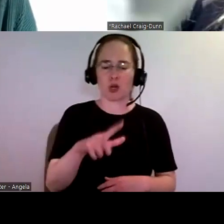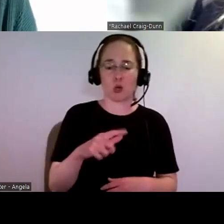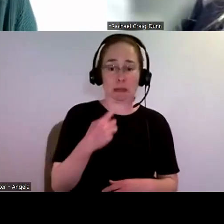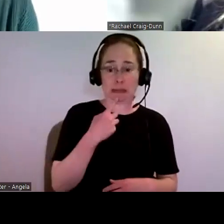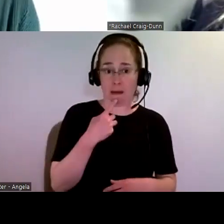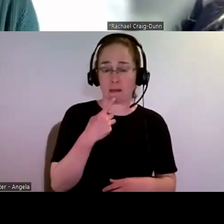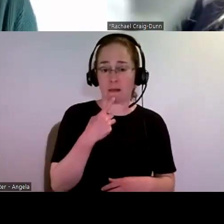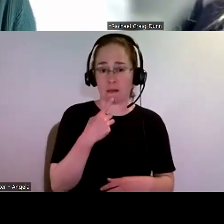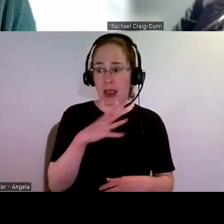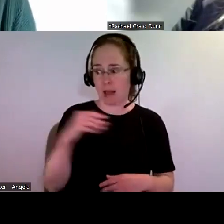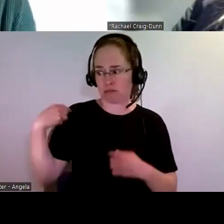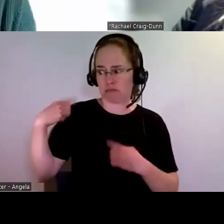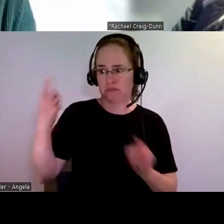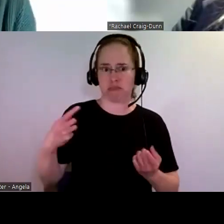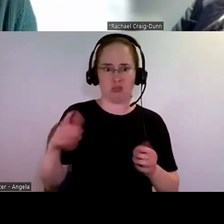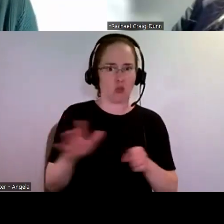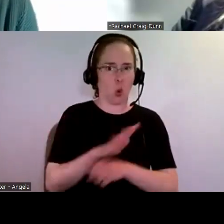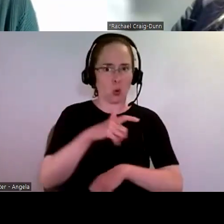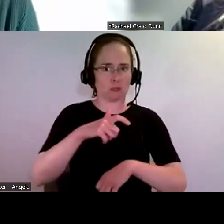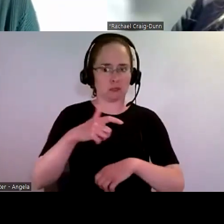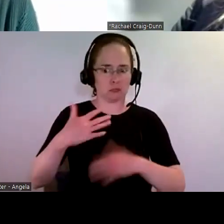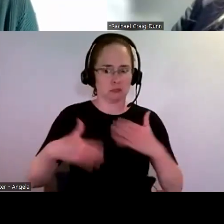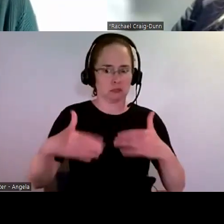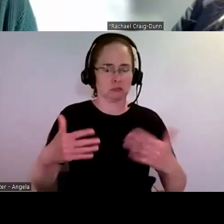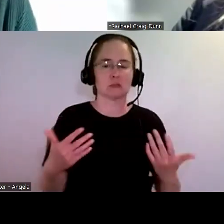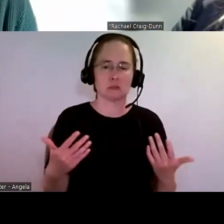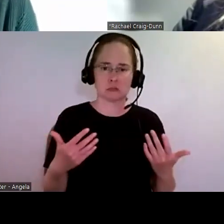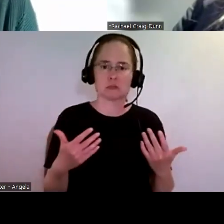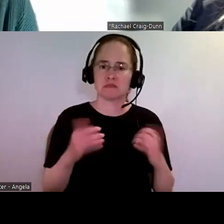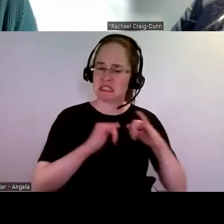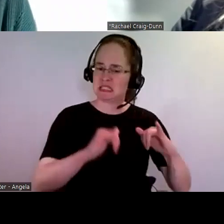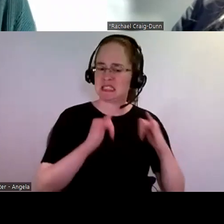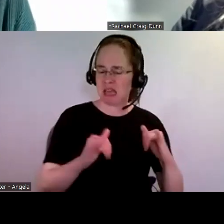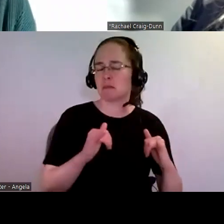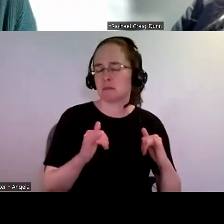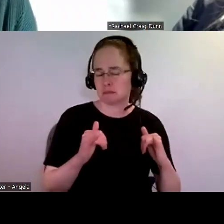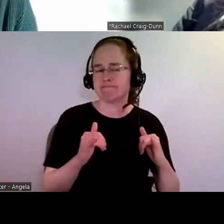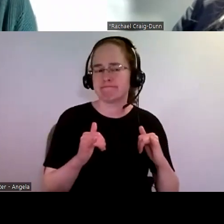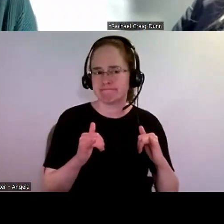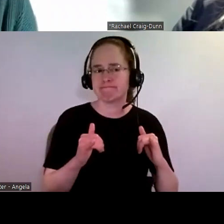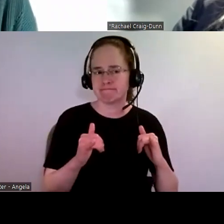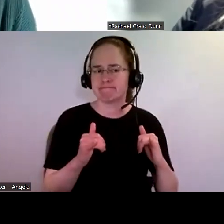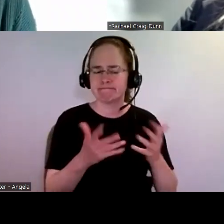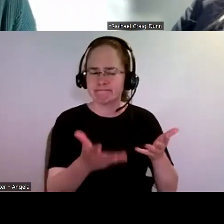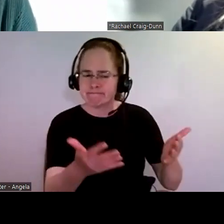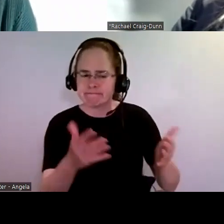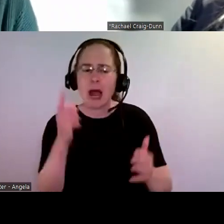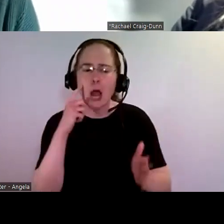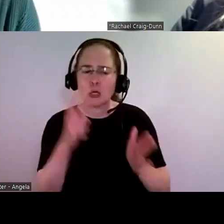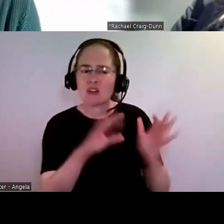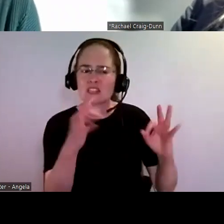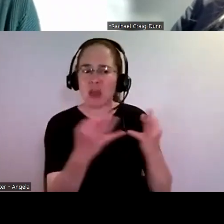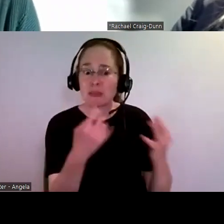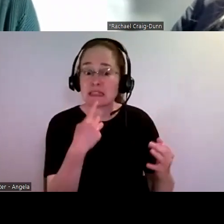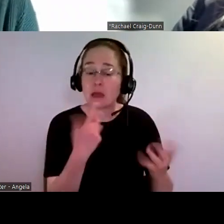and also throughout this conversation, really mirrors something we're hearing from families as we do listening sessions, that there are